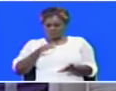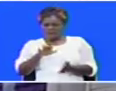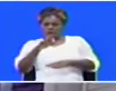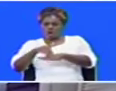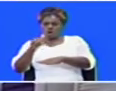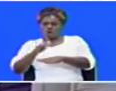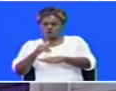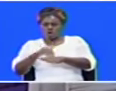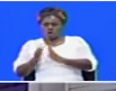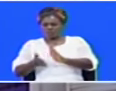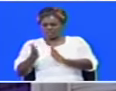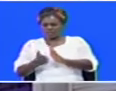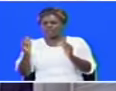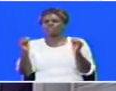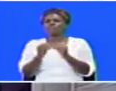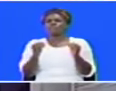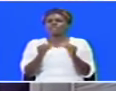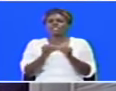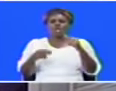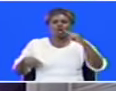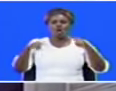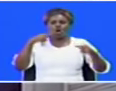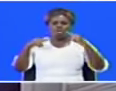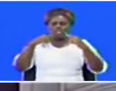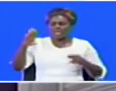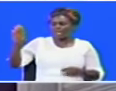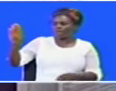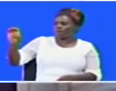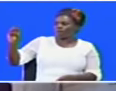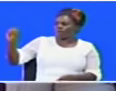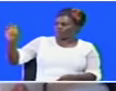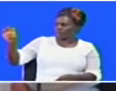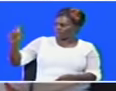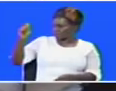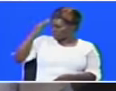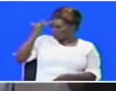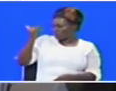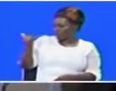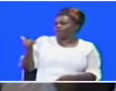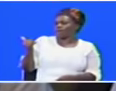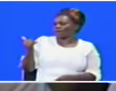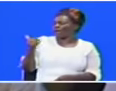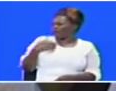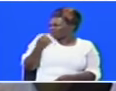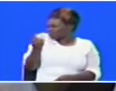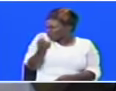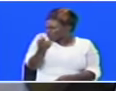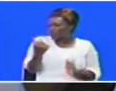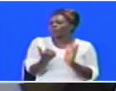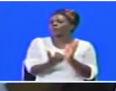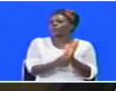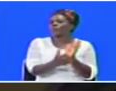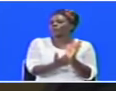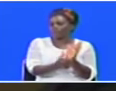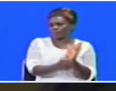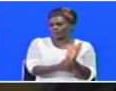called to a crisis meeting here at the Twigs Hotel in Bomet, simply because there seem to be some little problem